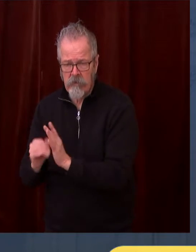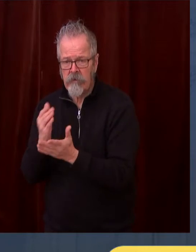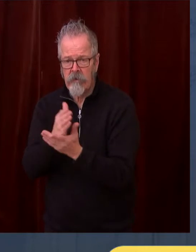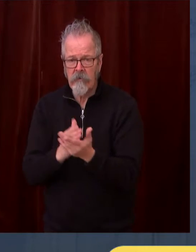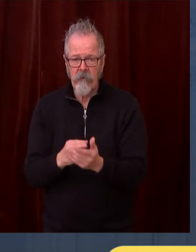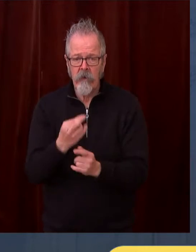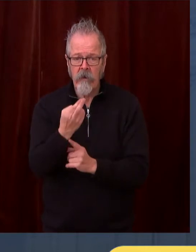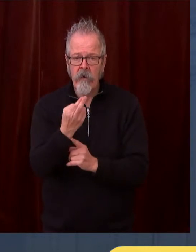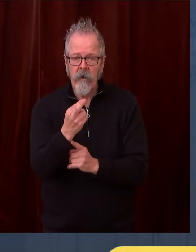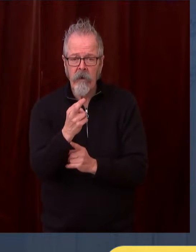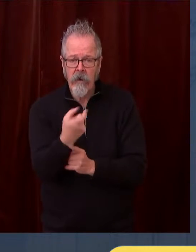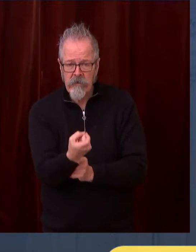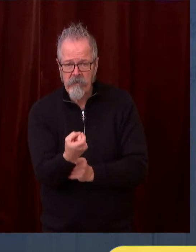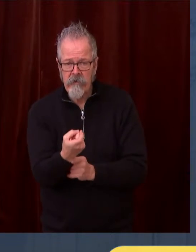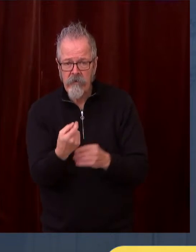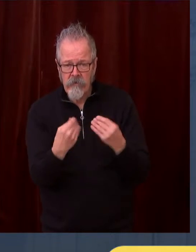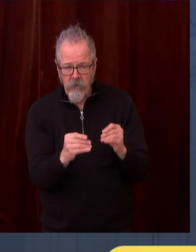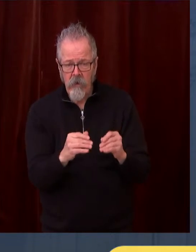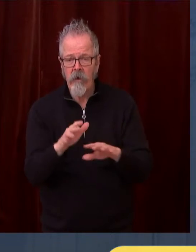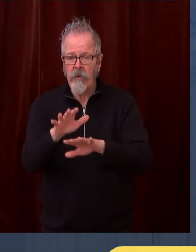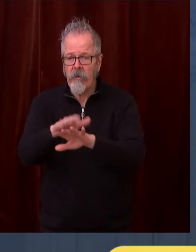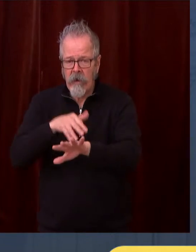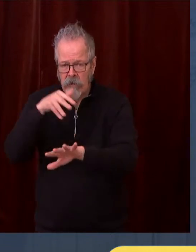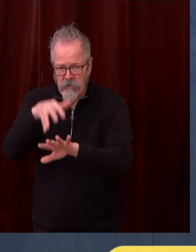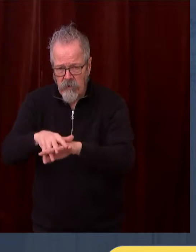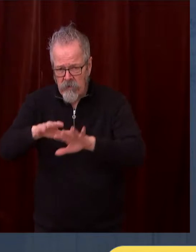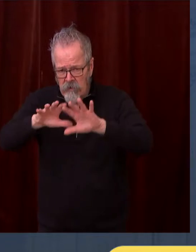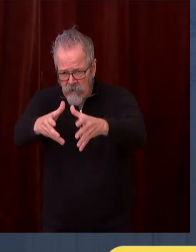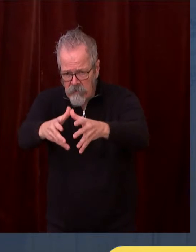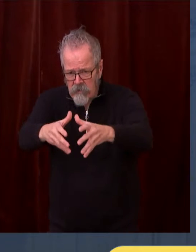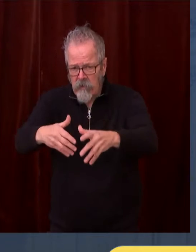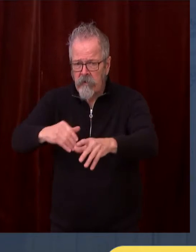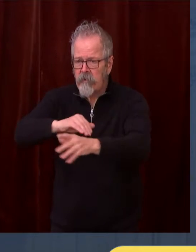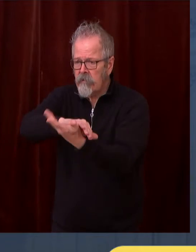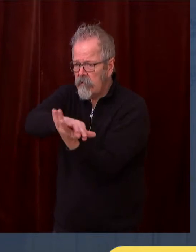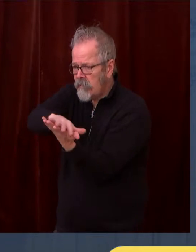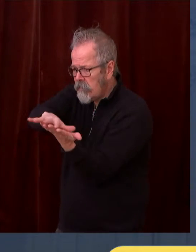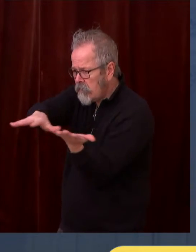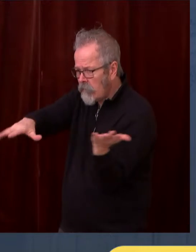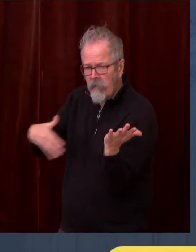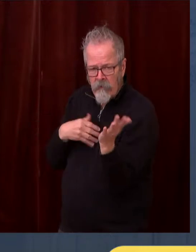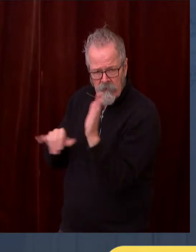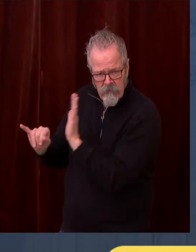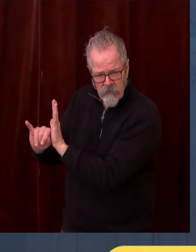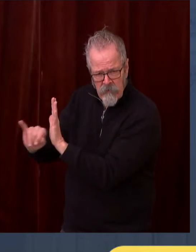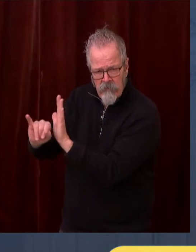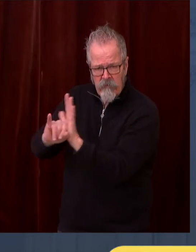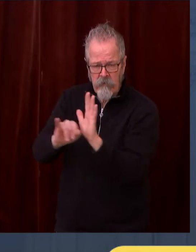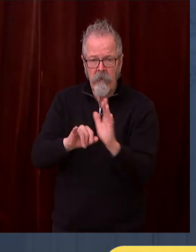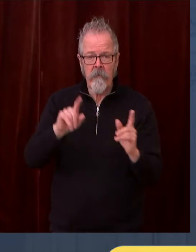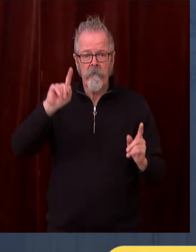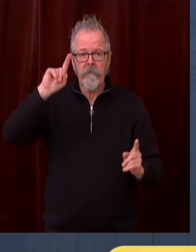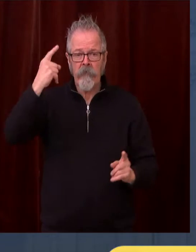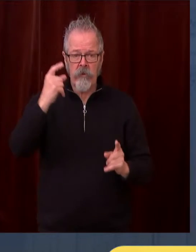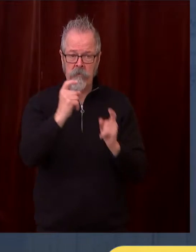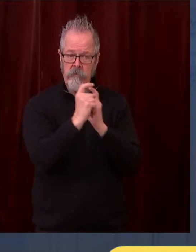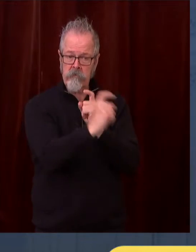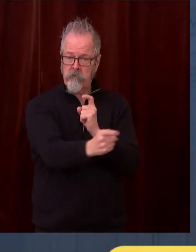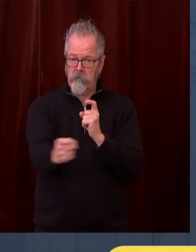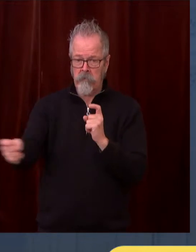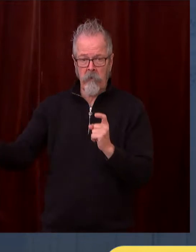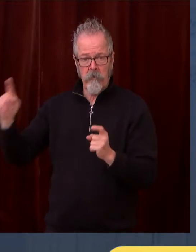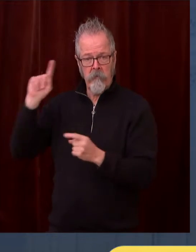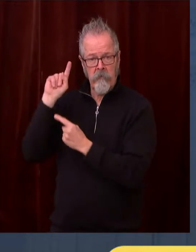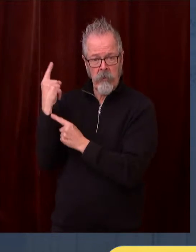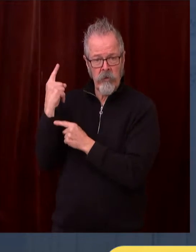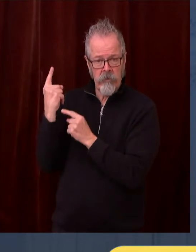additional allocations from the Centers for Disease Control, a vaccine over the next several weeks, we'll continue to be able to add more organizations